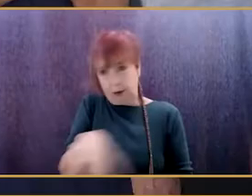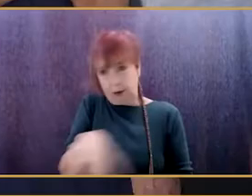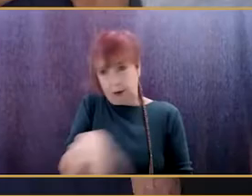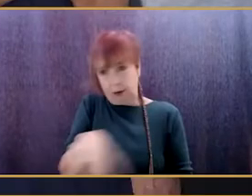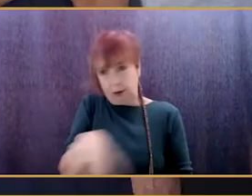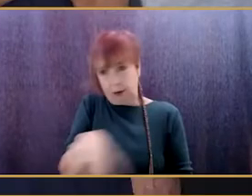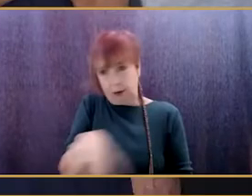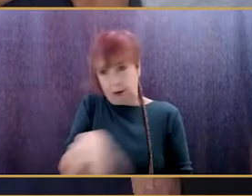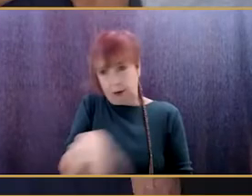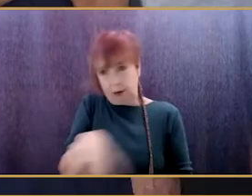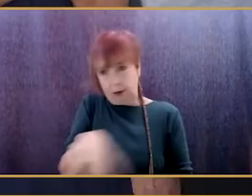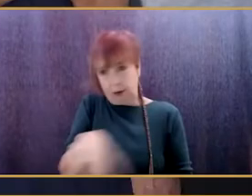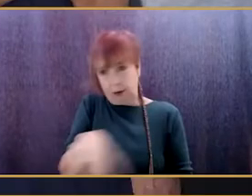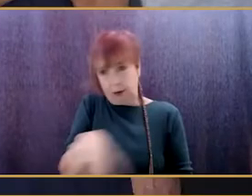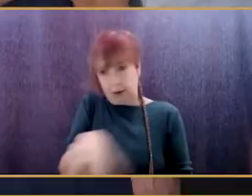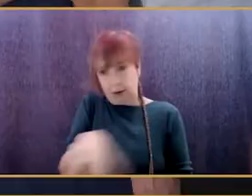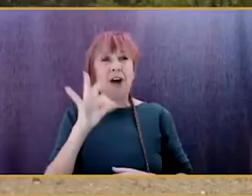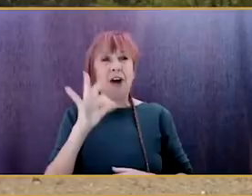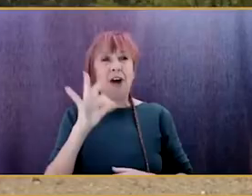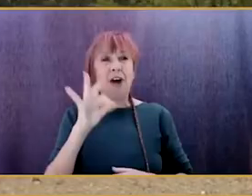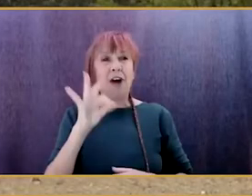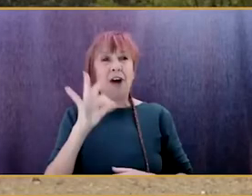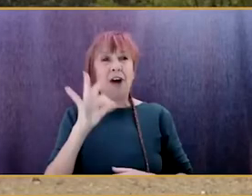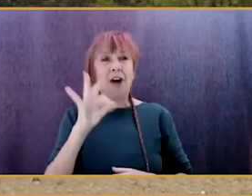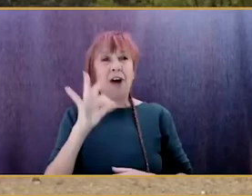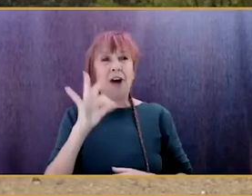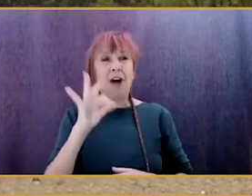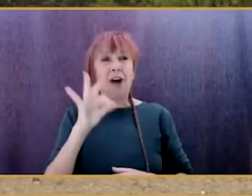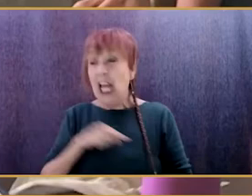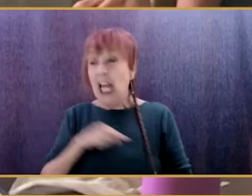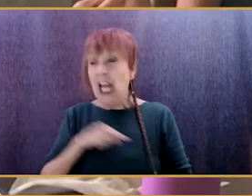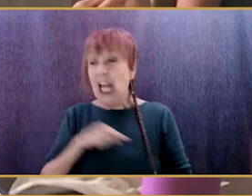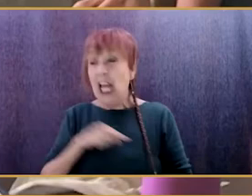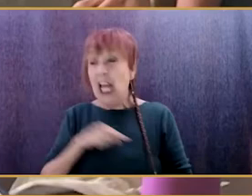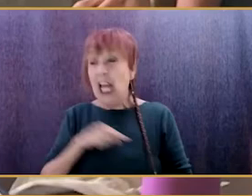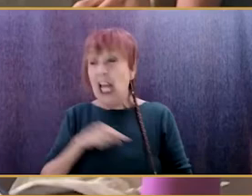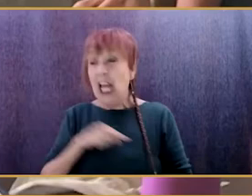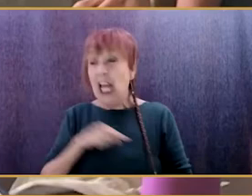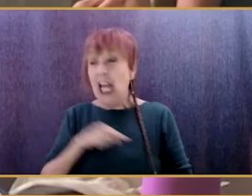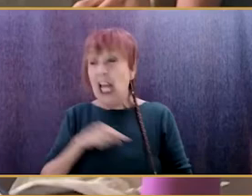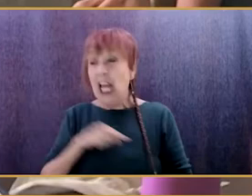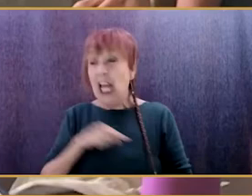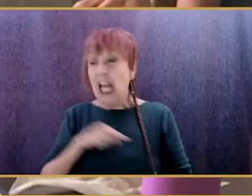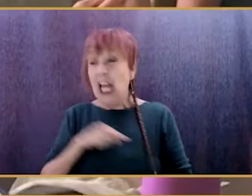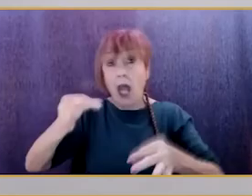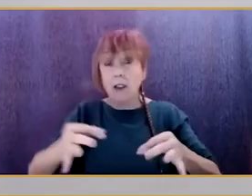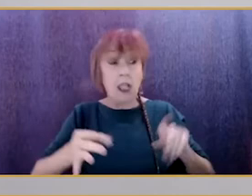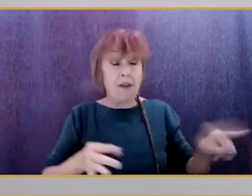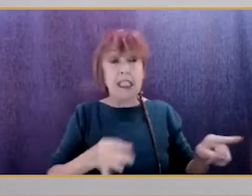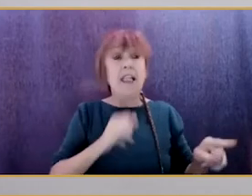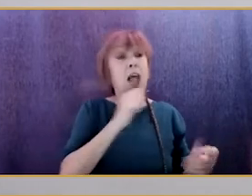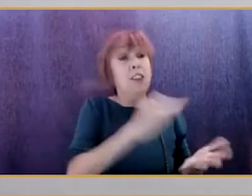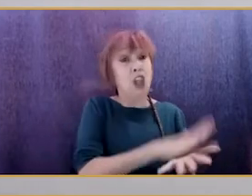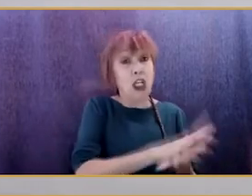and photos of Briante with diverse students and collaborators in the field and in classrooms. When the topic is raised of